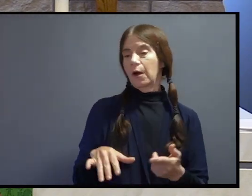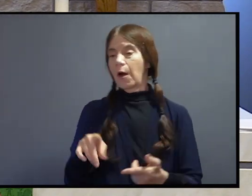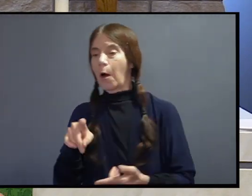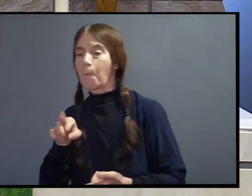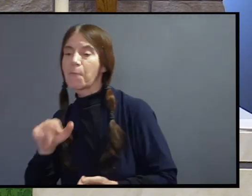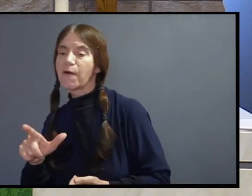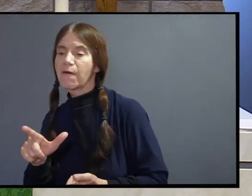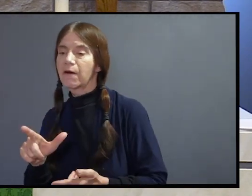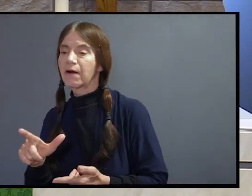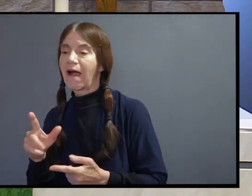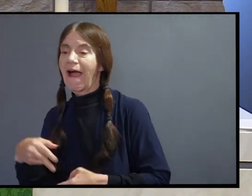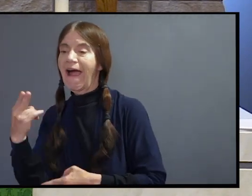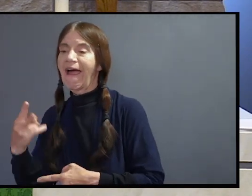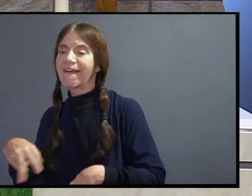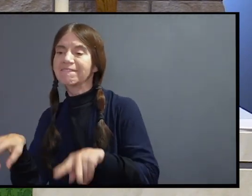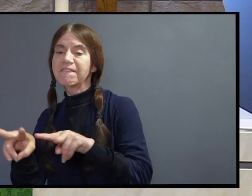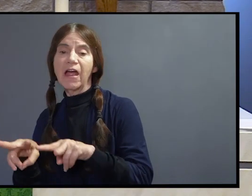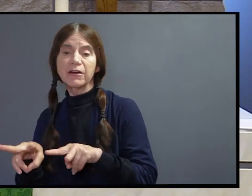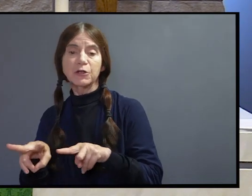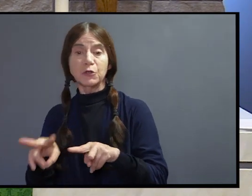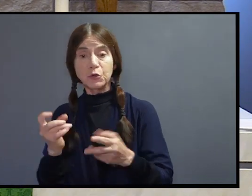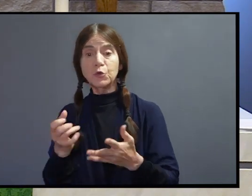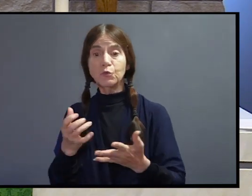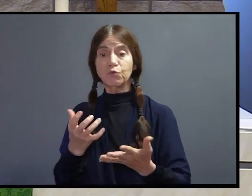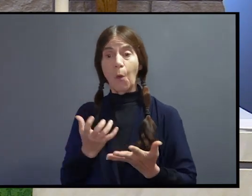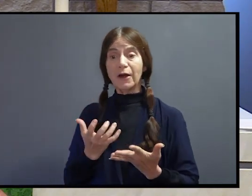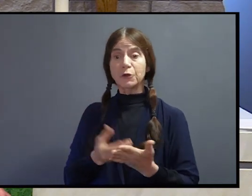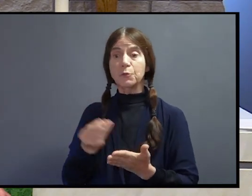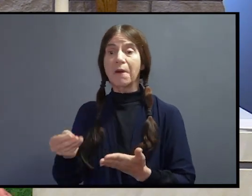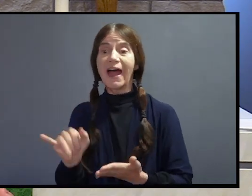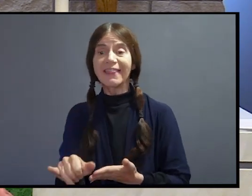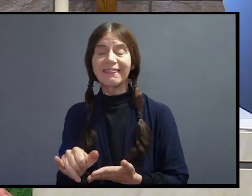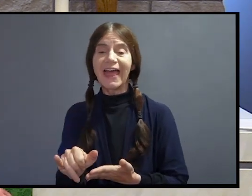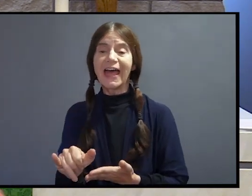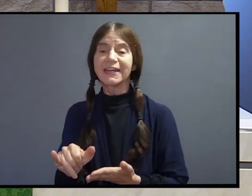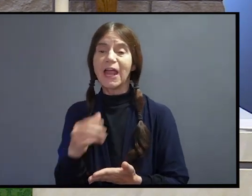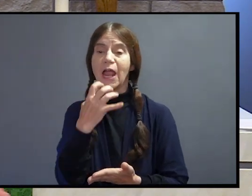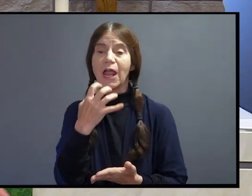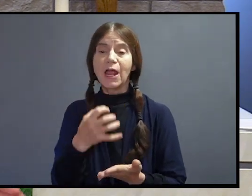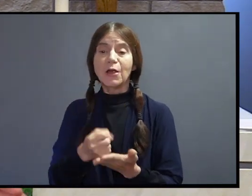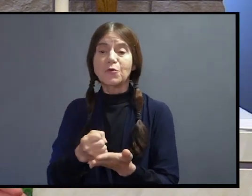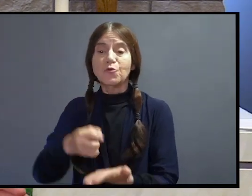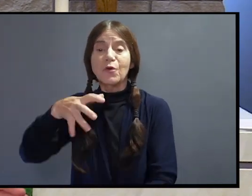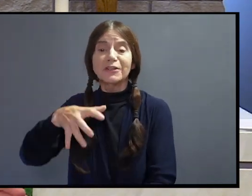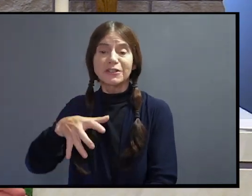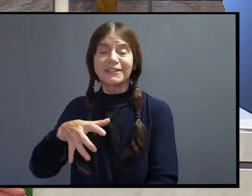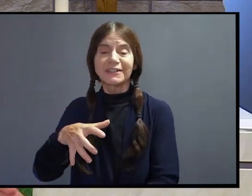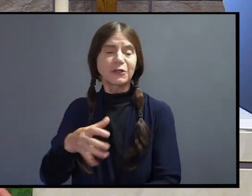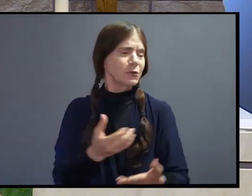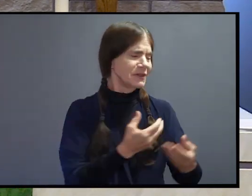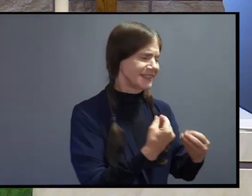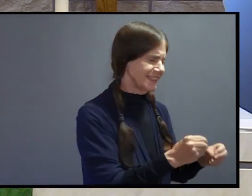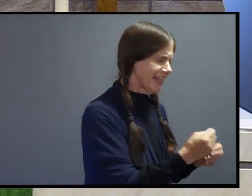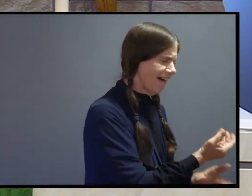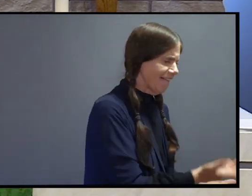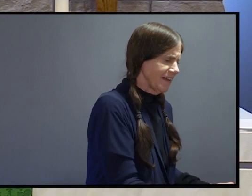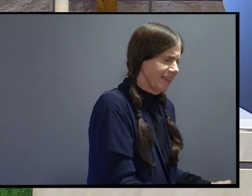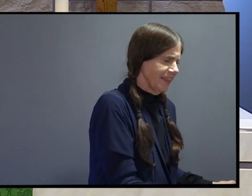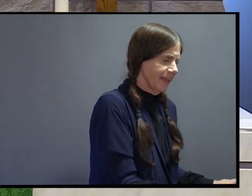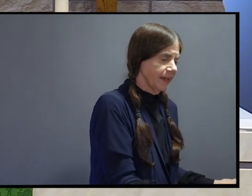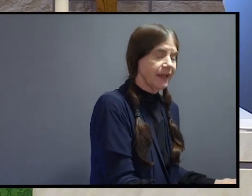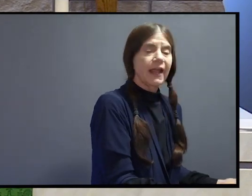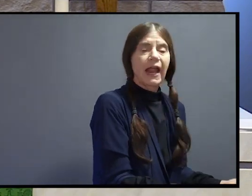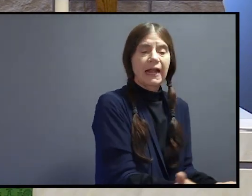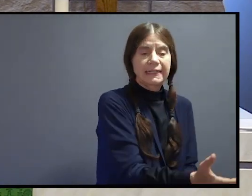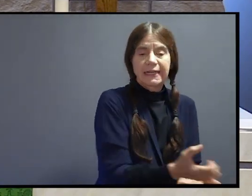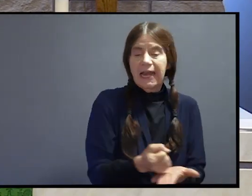that you have in order to buy that treasure, wouldn't you? You'd go and sell all that you have to buy that